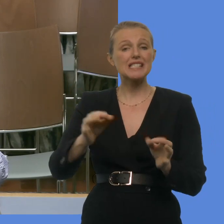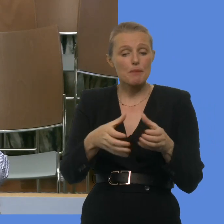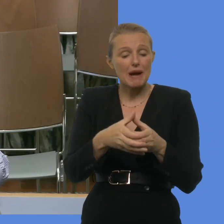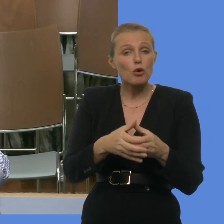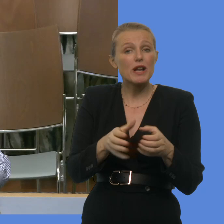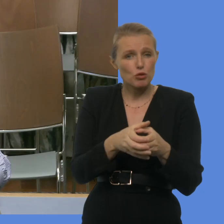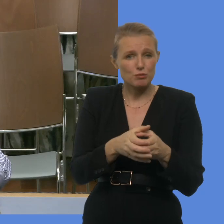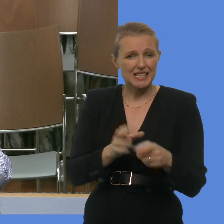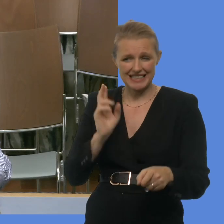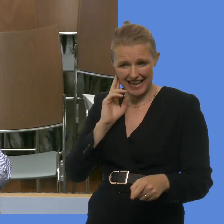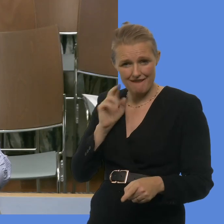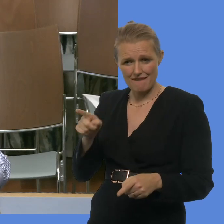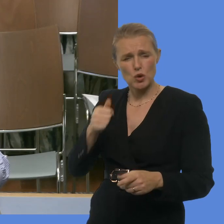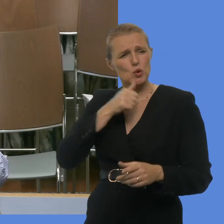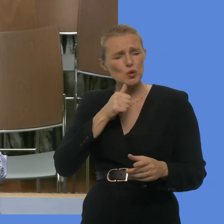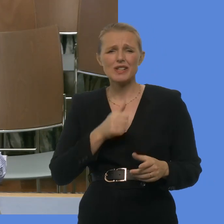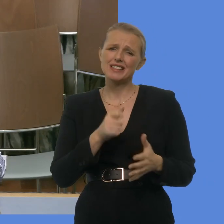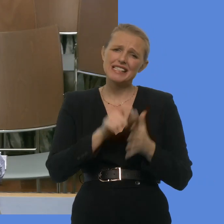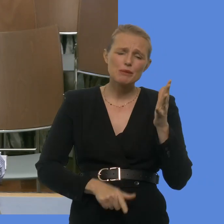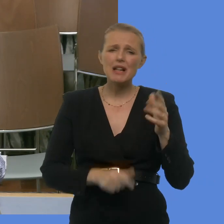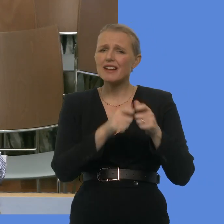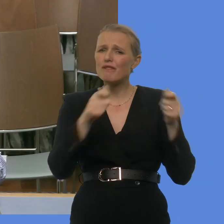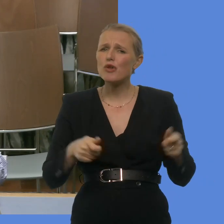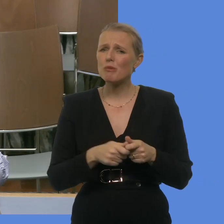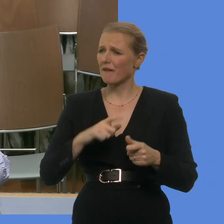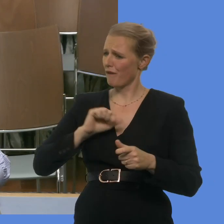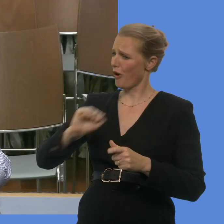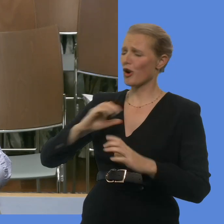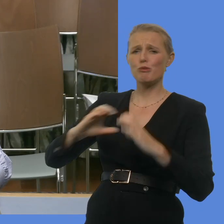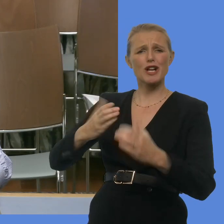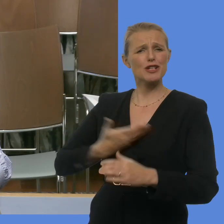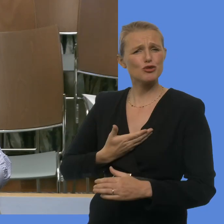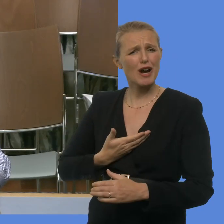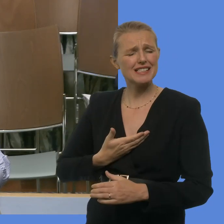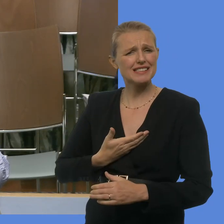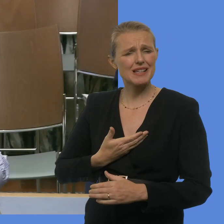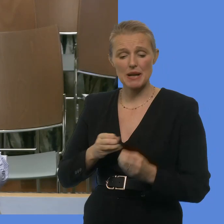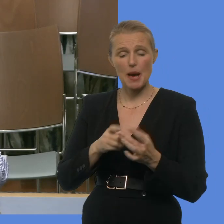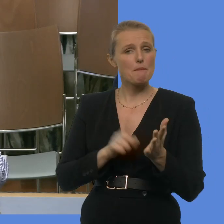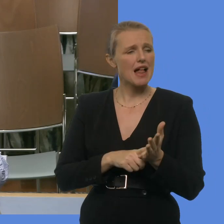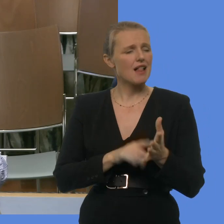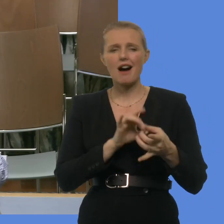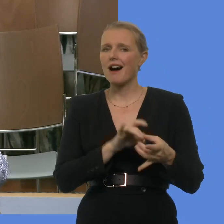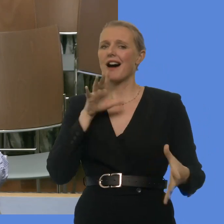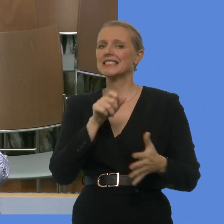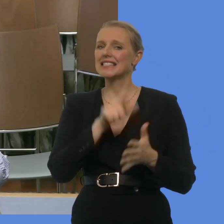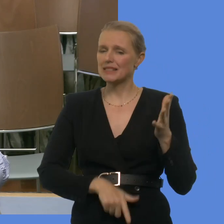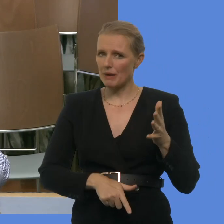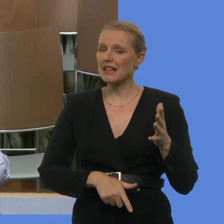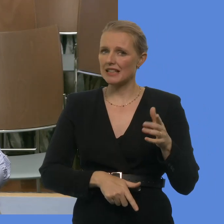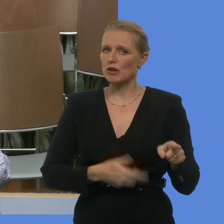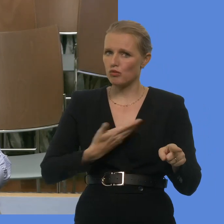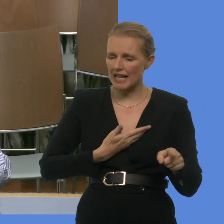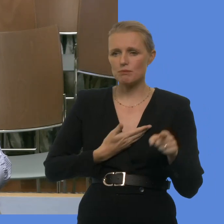must navigate disability frameworks for basic communication rights. The bill shifts the approach towards linguistic and cultural